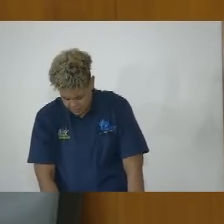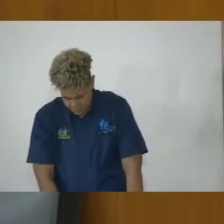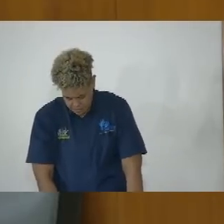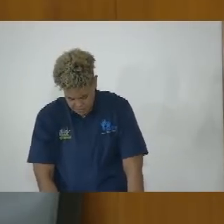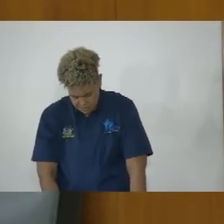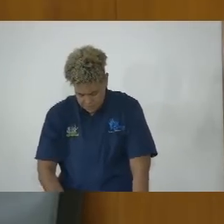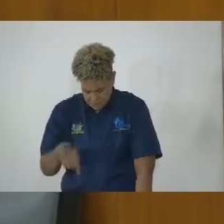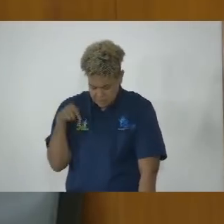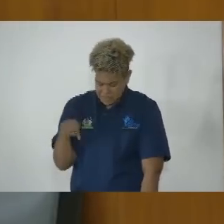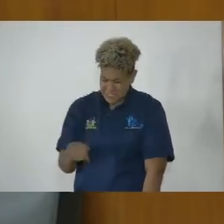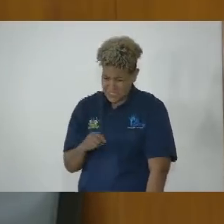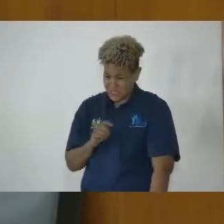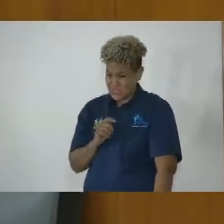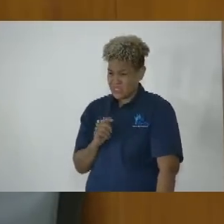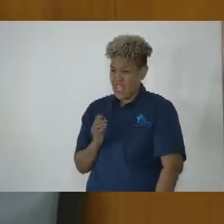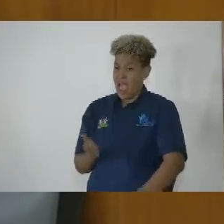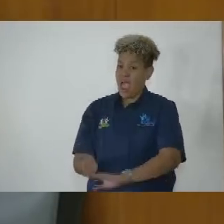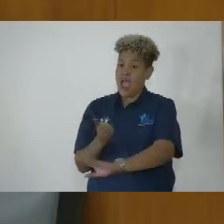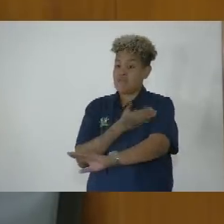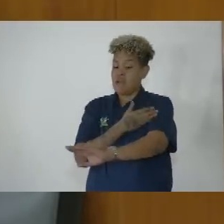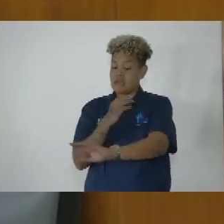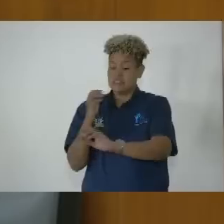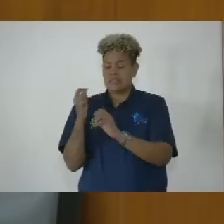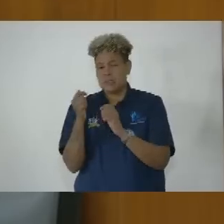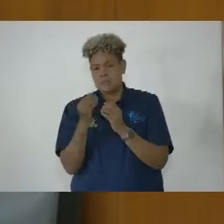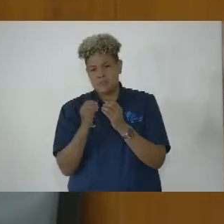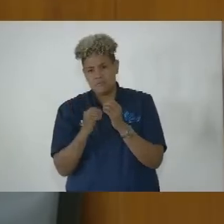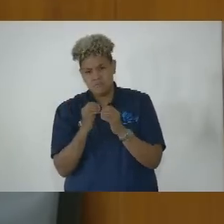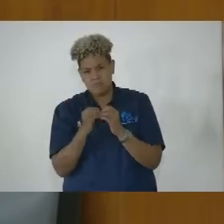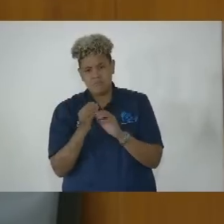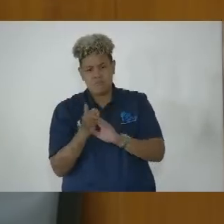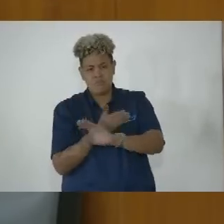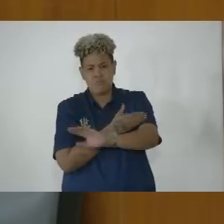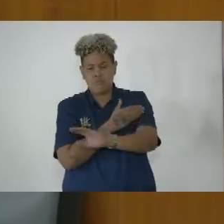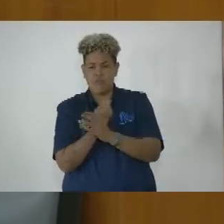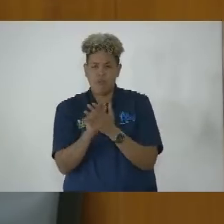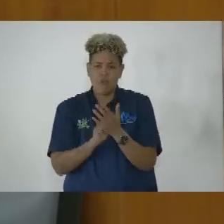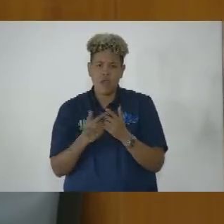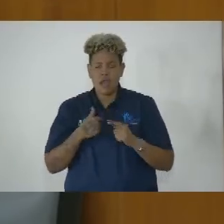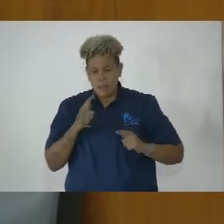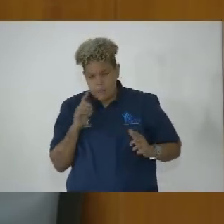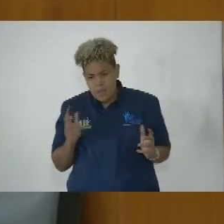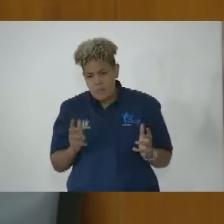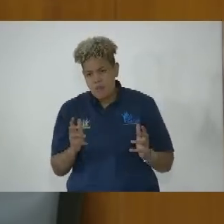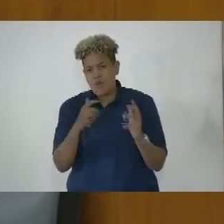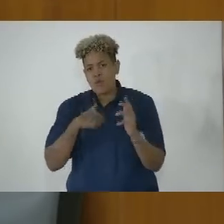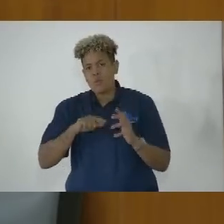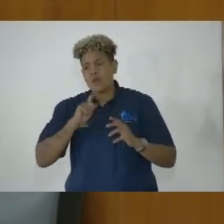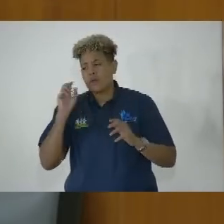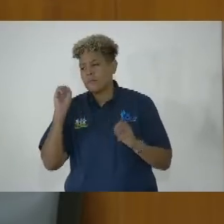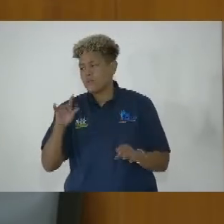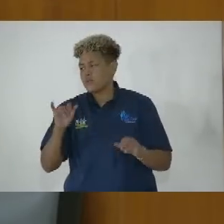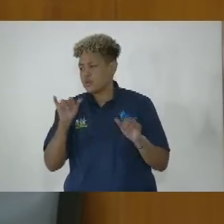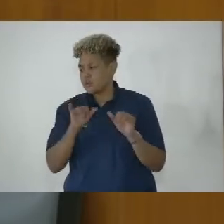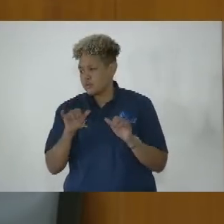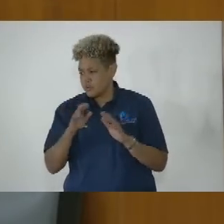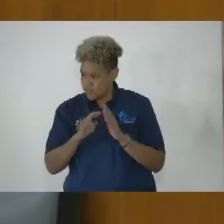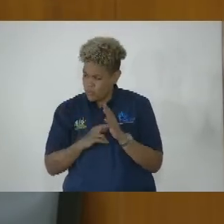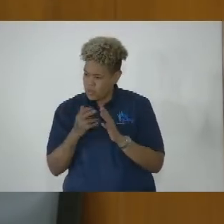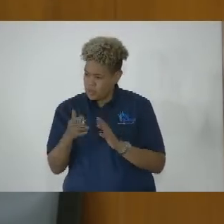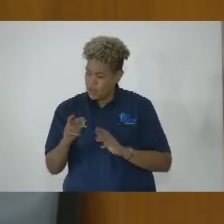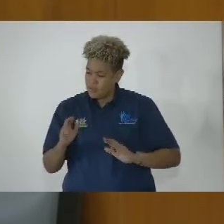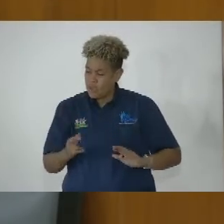this advancement, I am imploring that we put the measures in